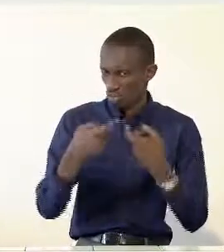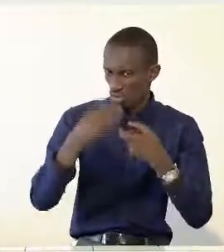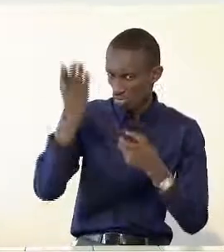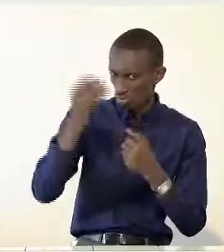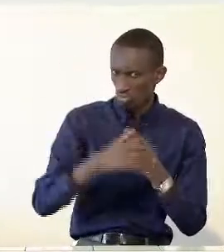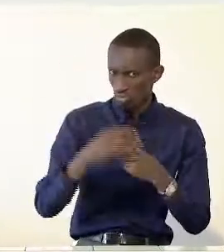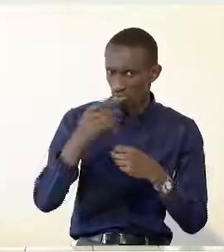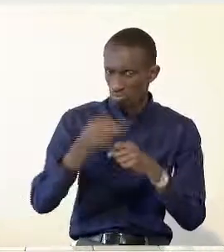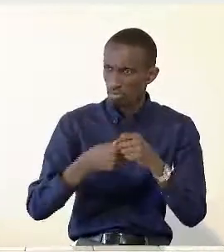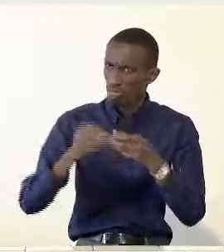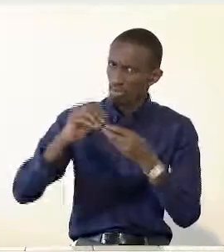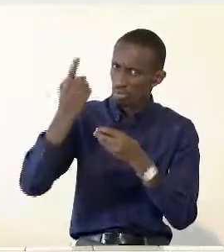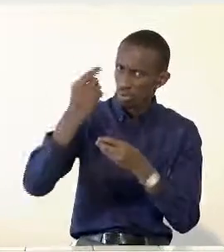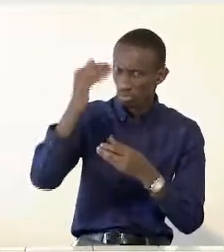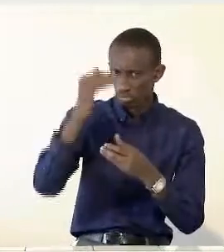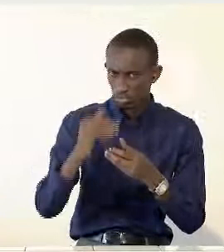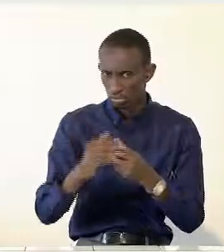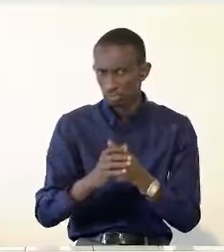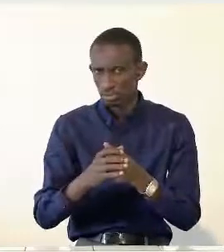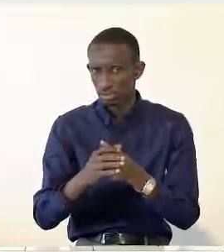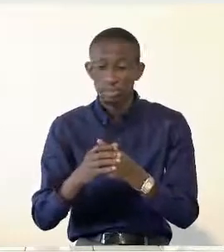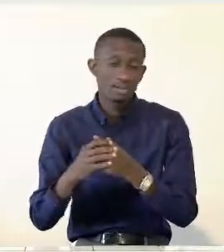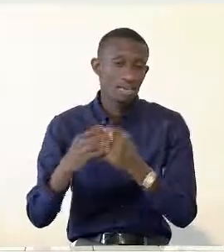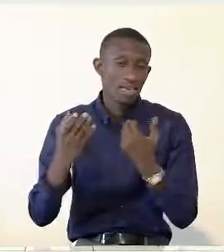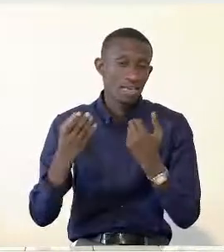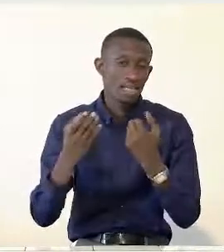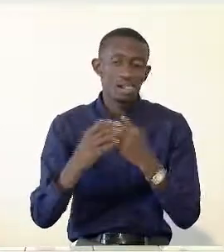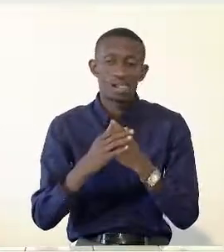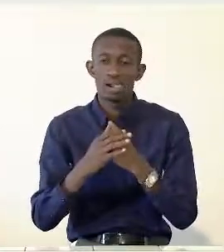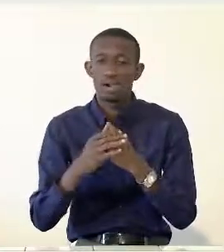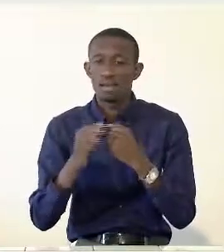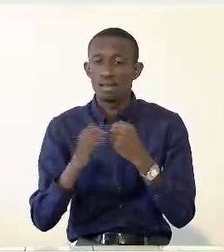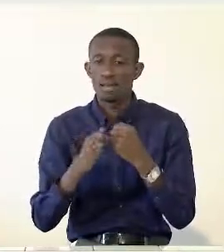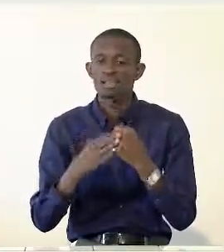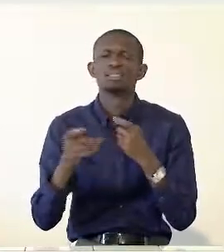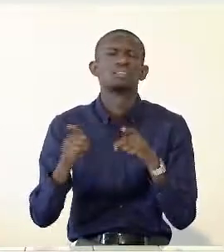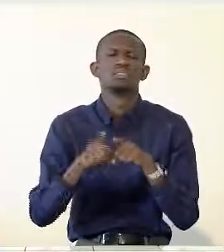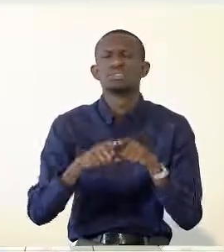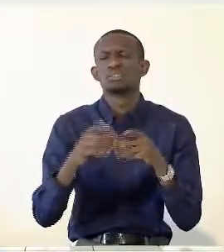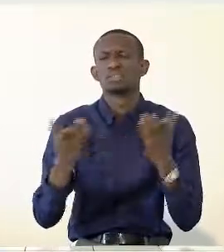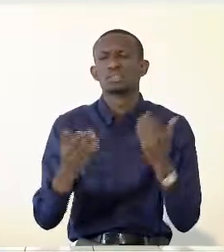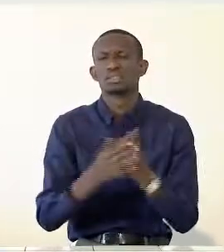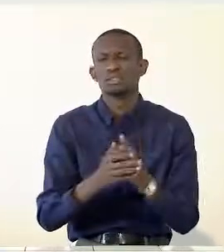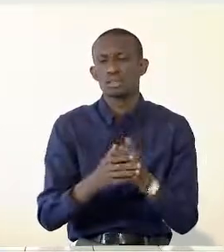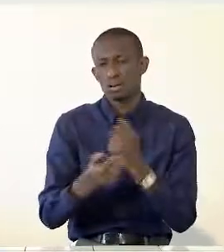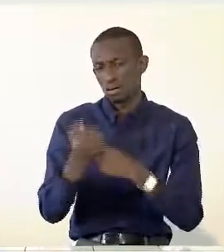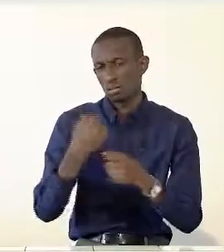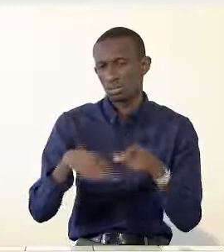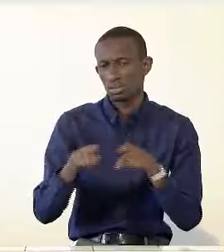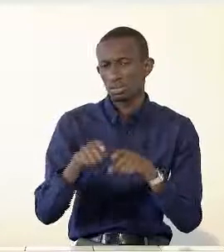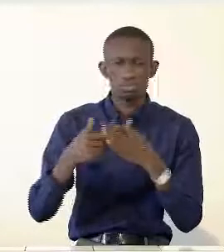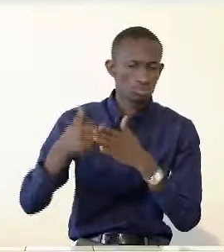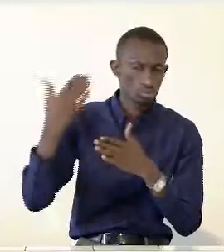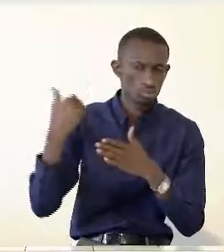from 1 to 8. It's just the application of what you did for those two formulas. It's up to you